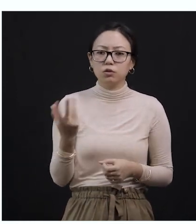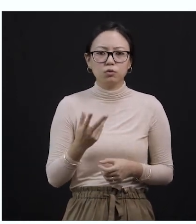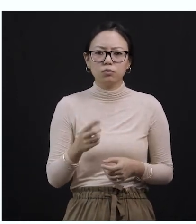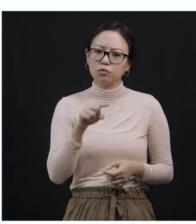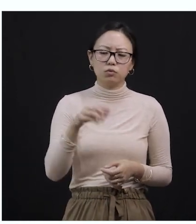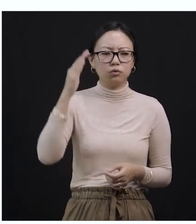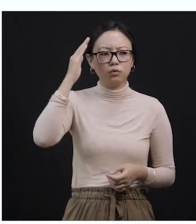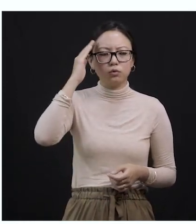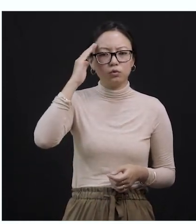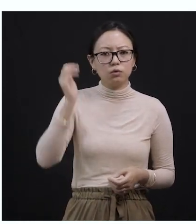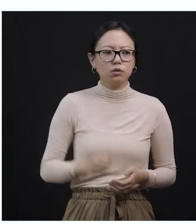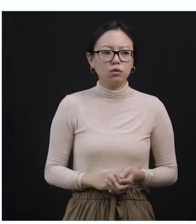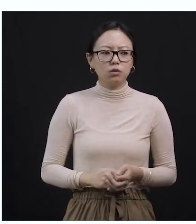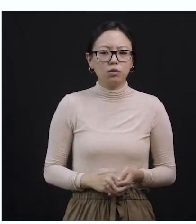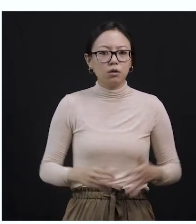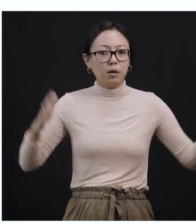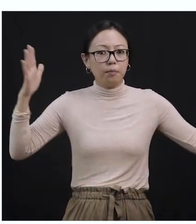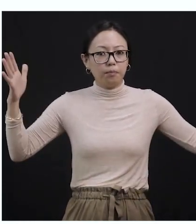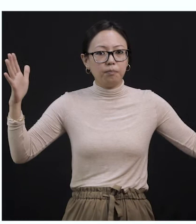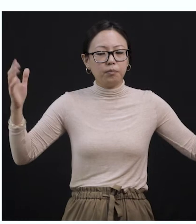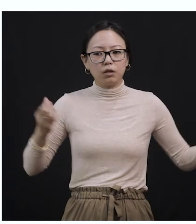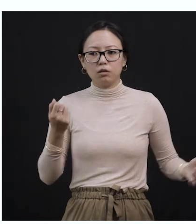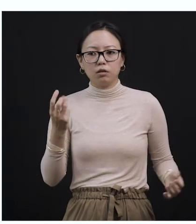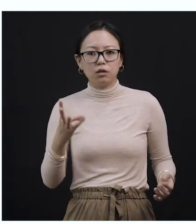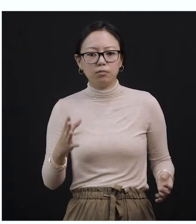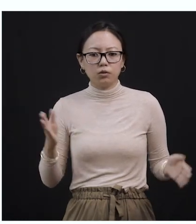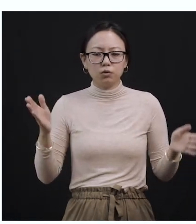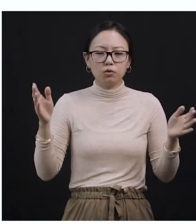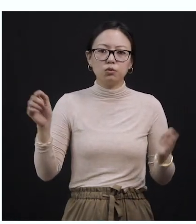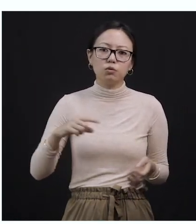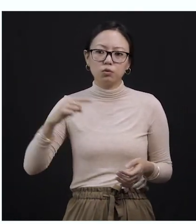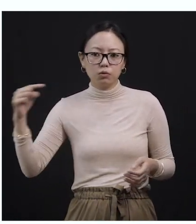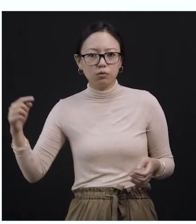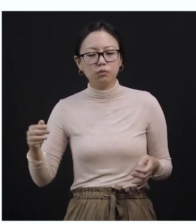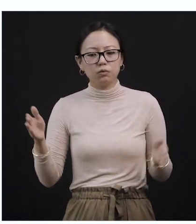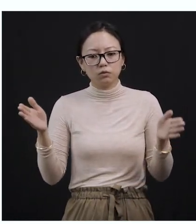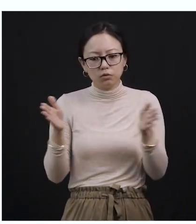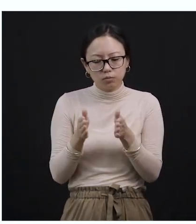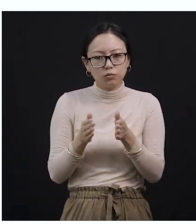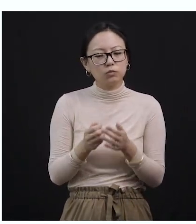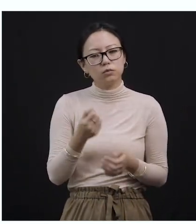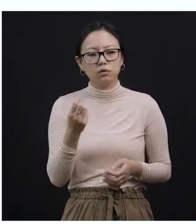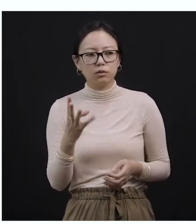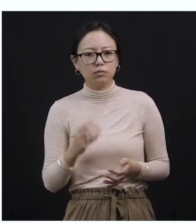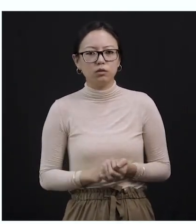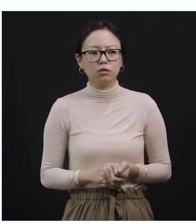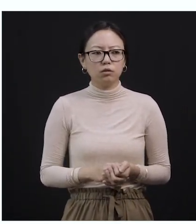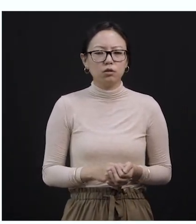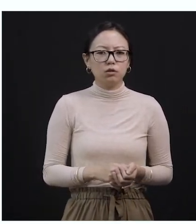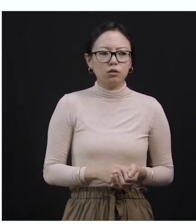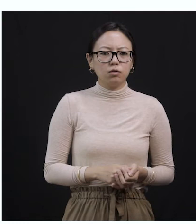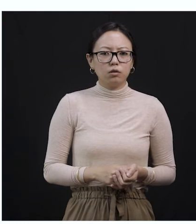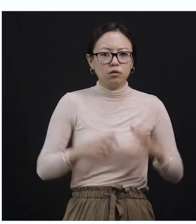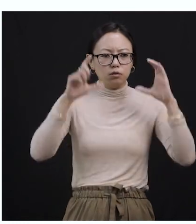have 4, 8, and 1. So let's try to identify which is the biggest number